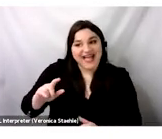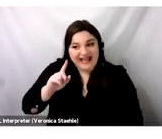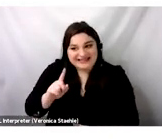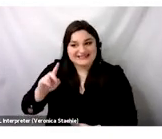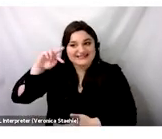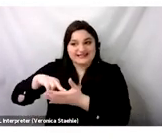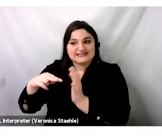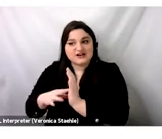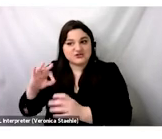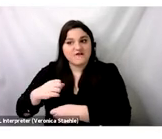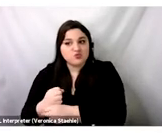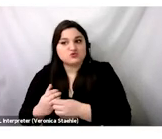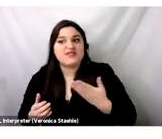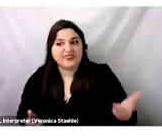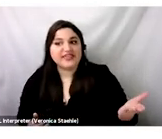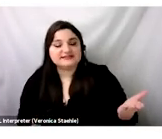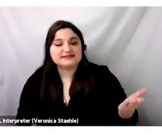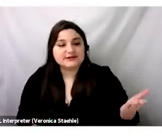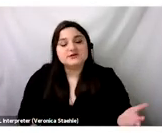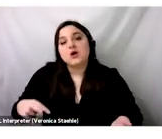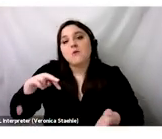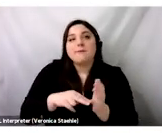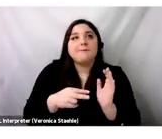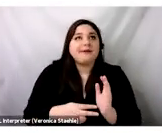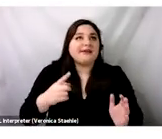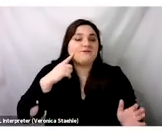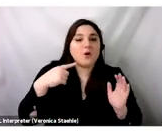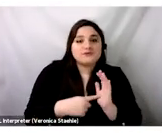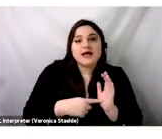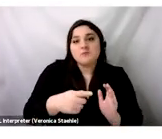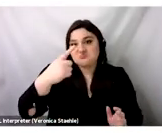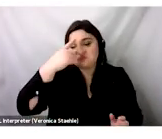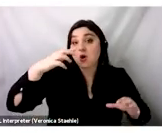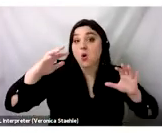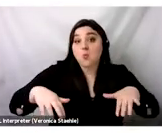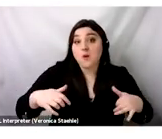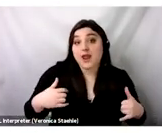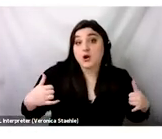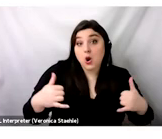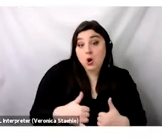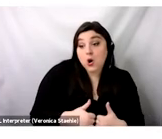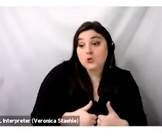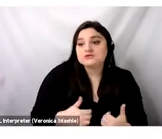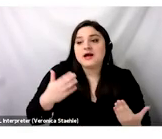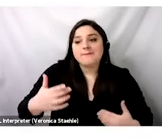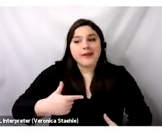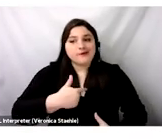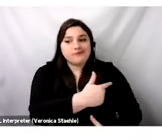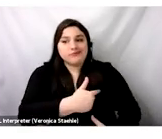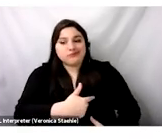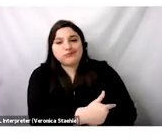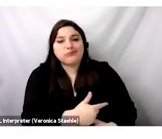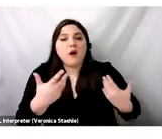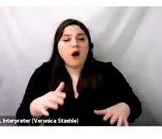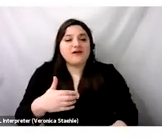for example, if you're thinking about like a raincoat or something, it might be covered in